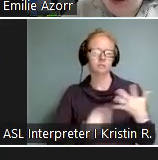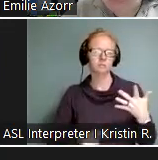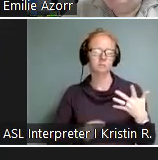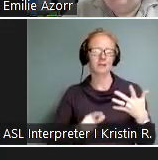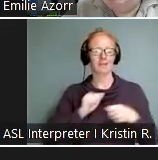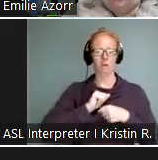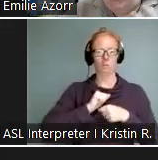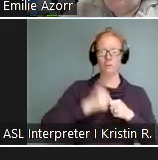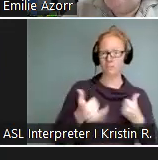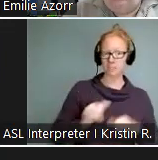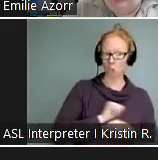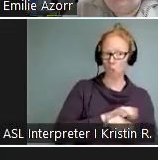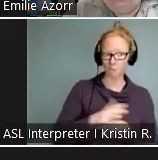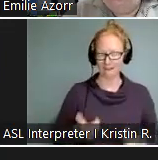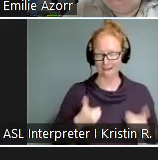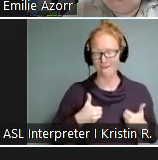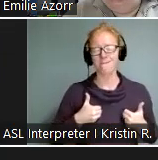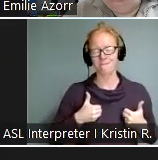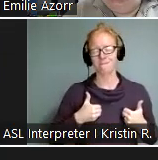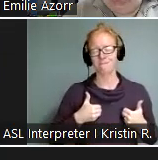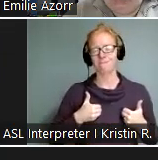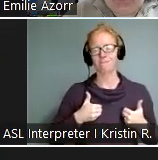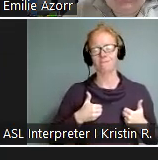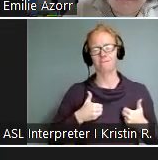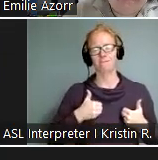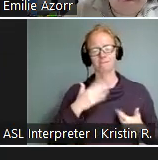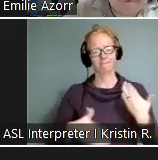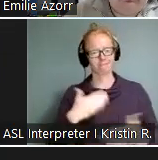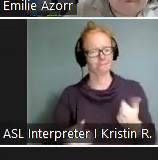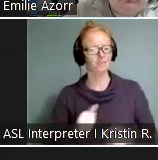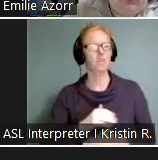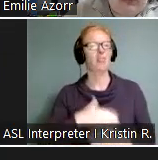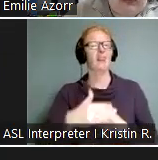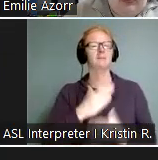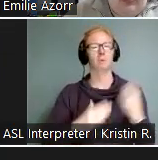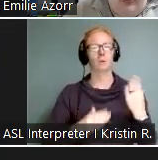COVID in mind as we move into this next phase.